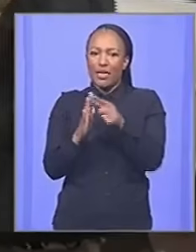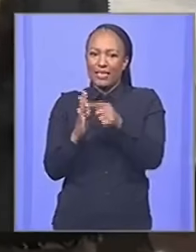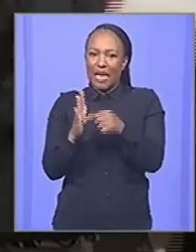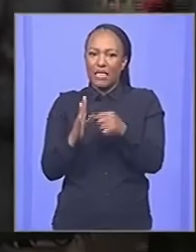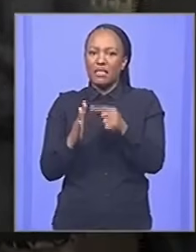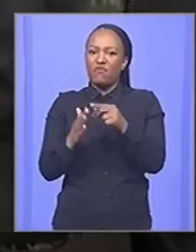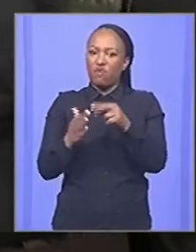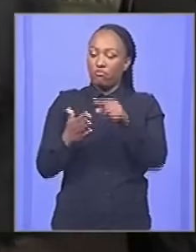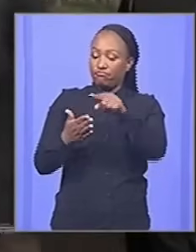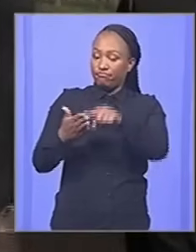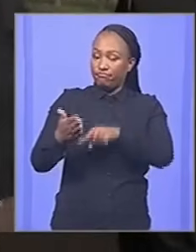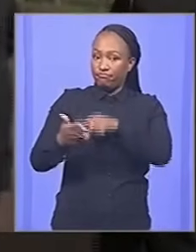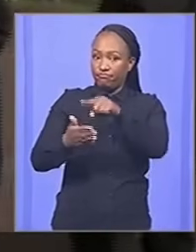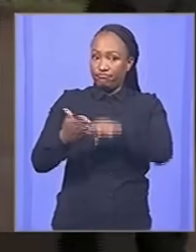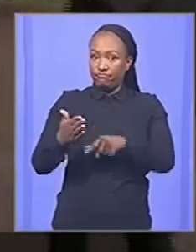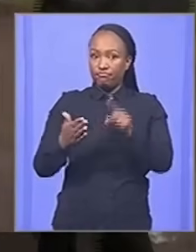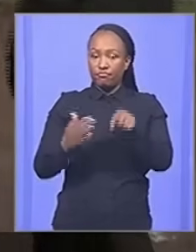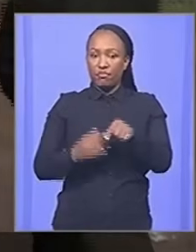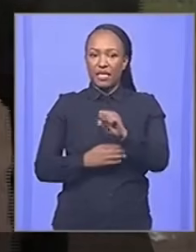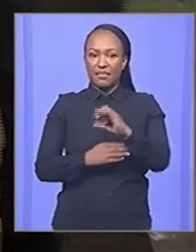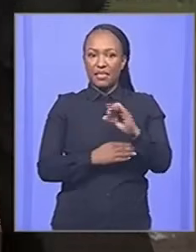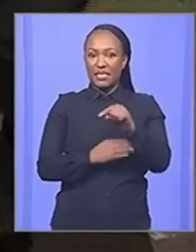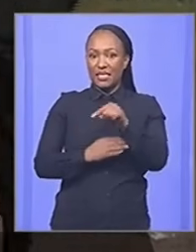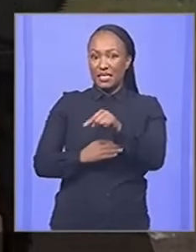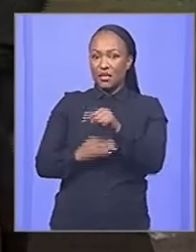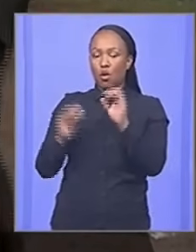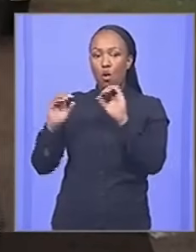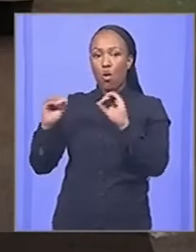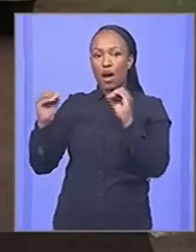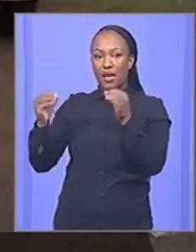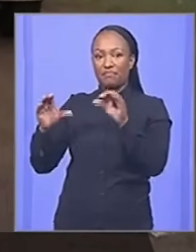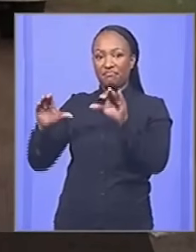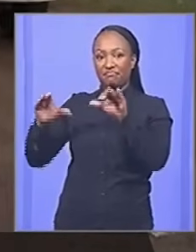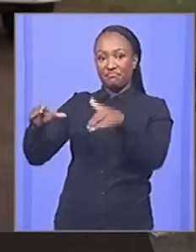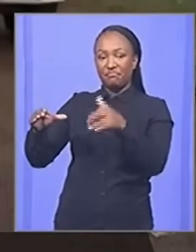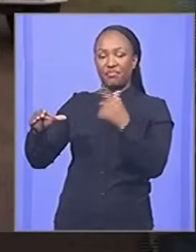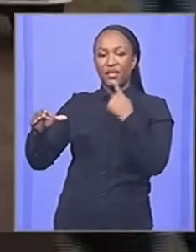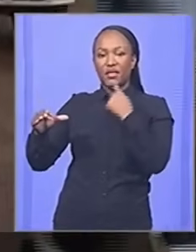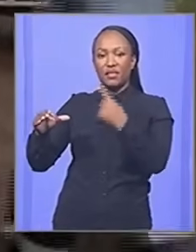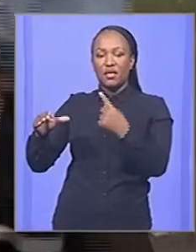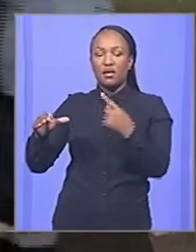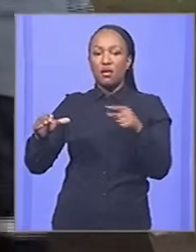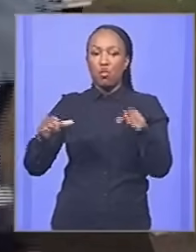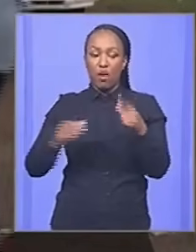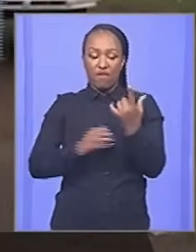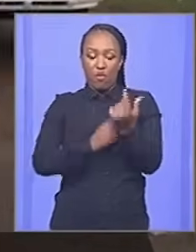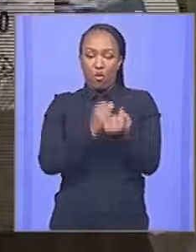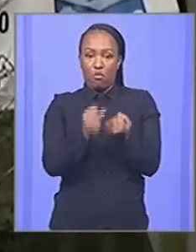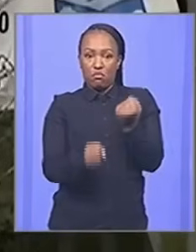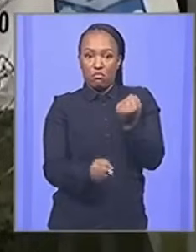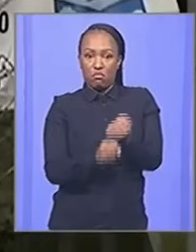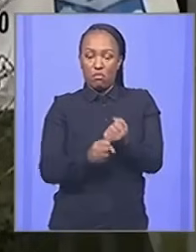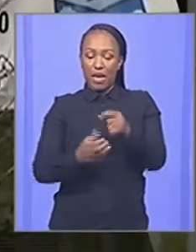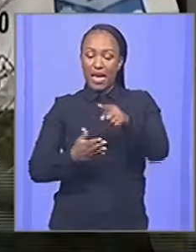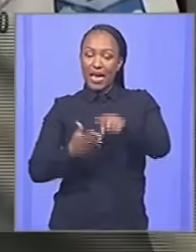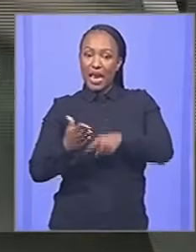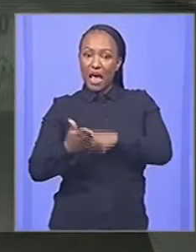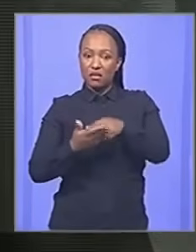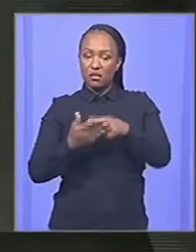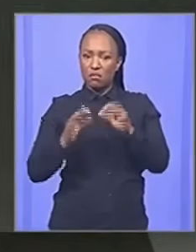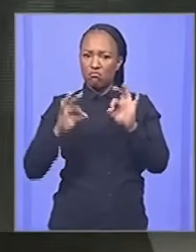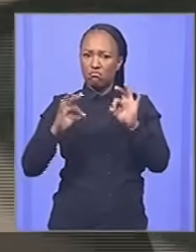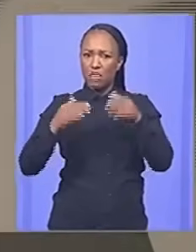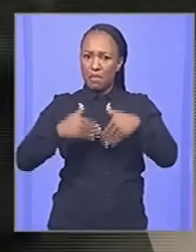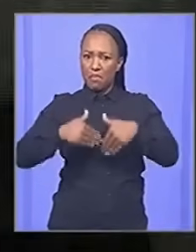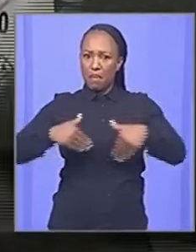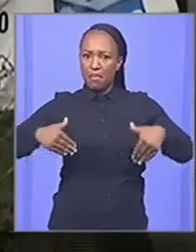tša yona tšeo SABC e di bonego mokgatlo o re ge nkabe dikgetho tša lenyaga di be di lokologile gape di sena bosodi mokgatlo wa MK